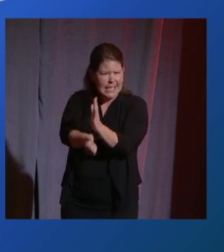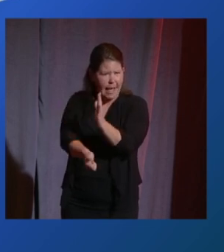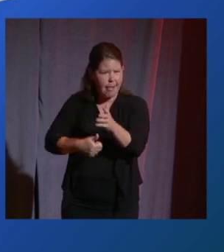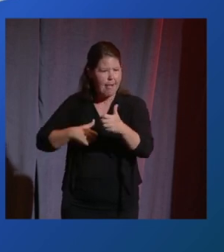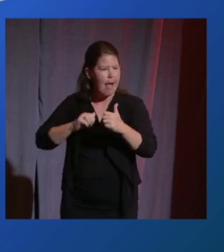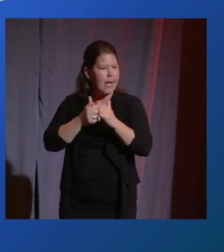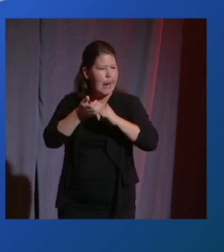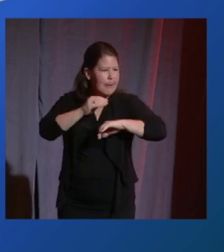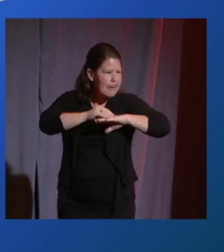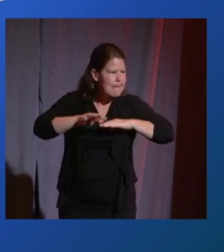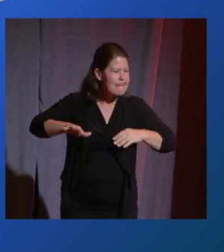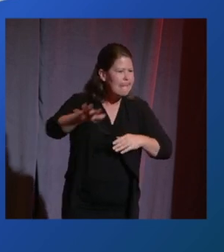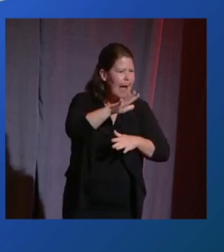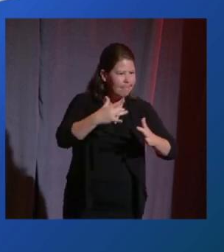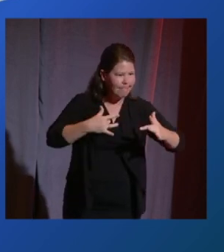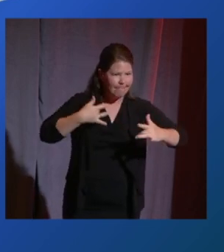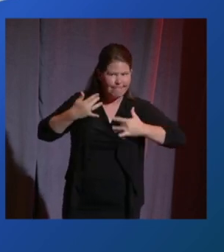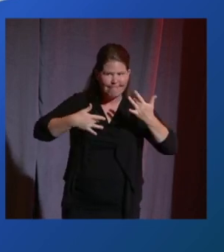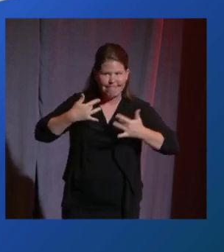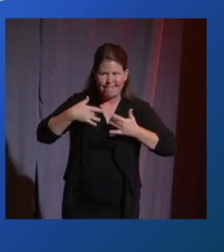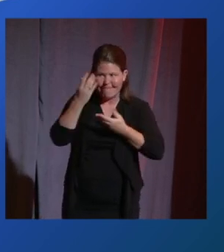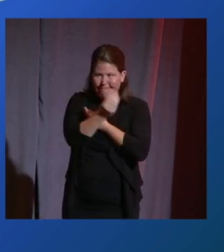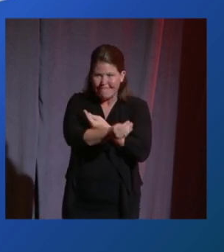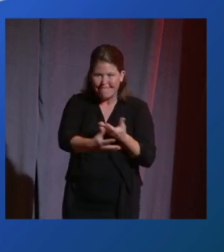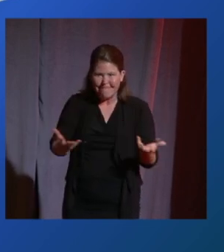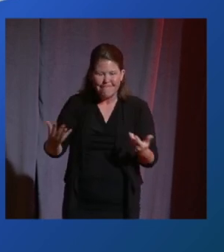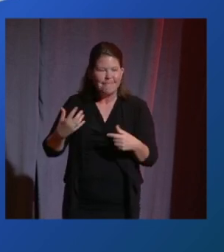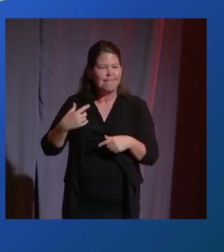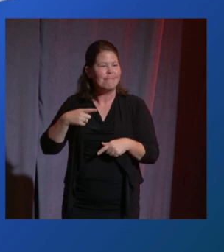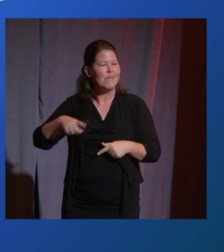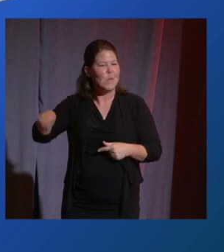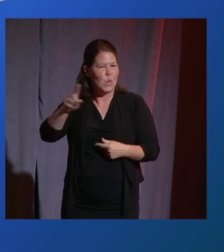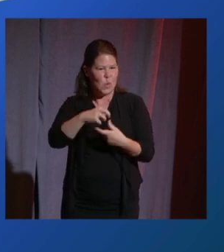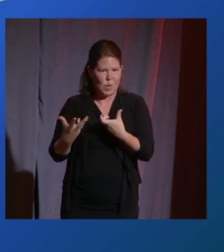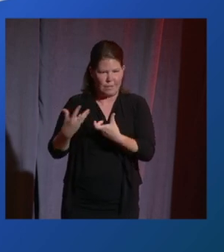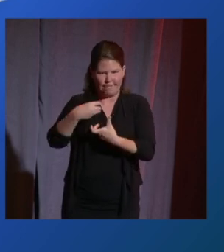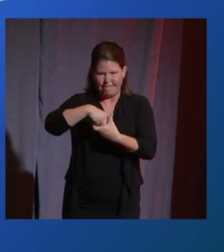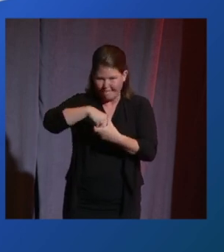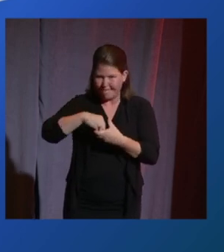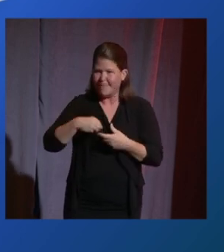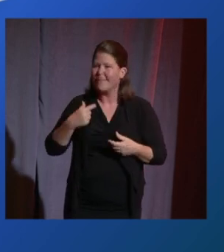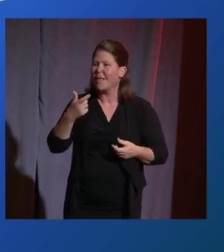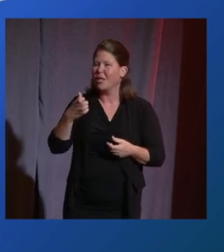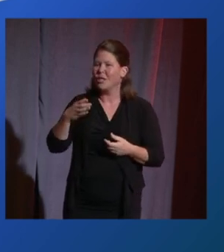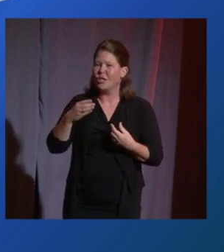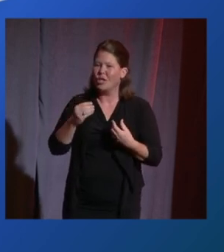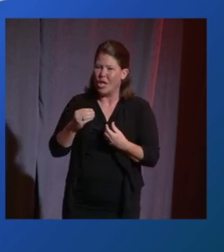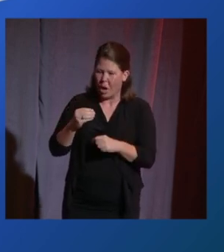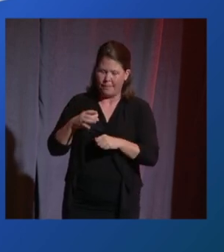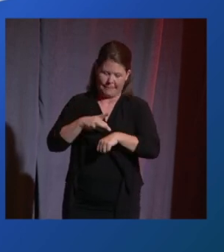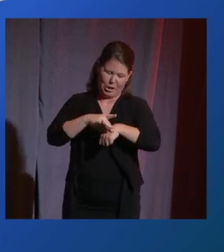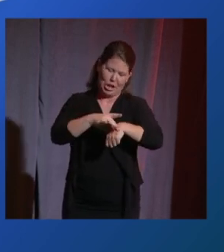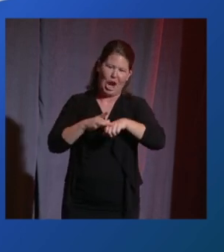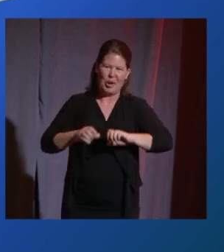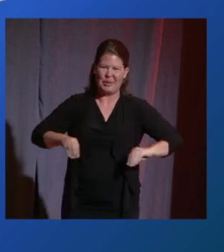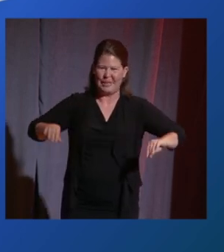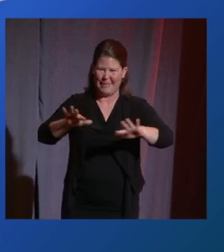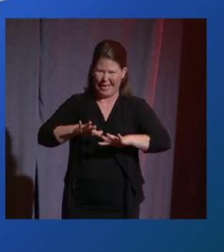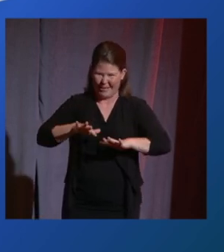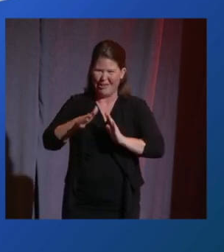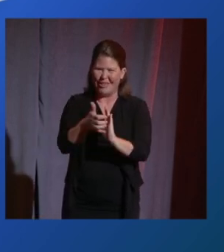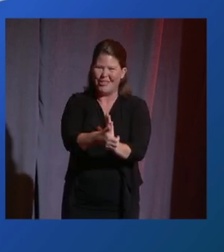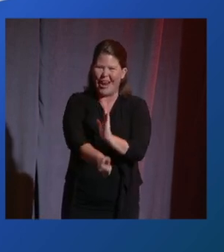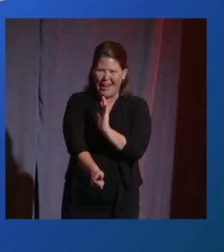you that are in the the geospatial tradecraft or are thinking about it all right so let